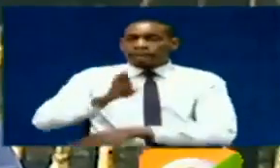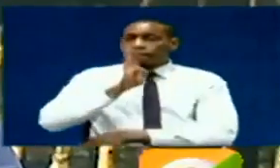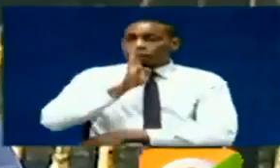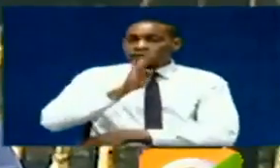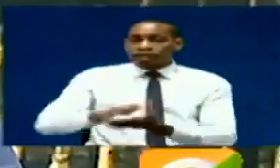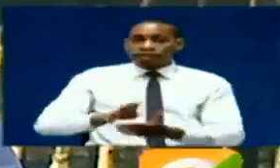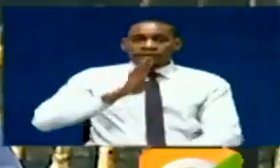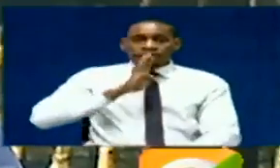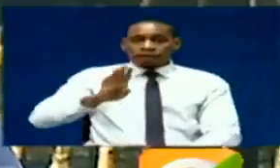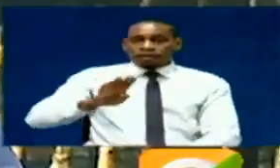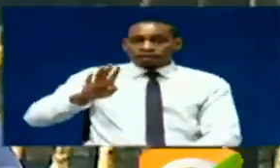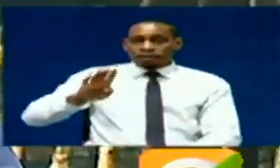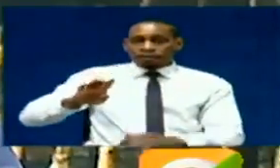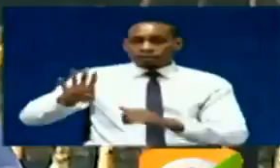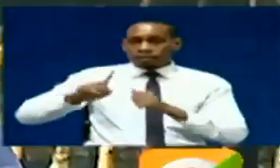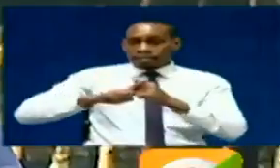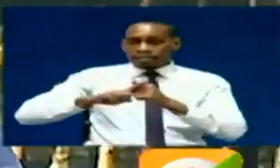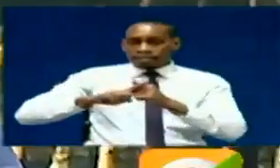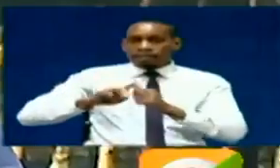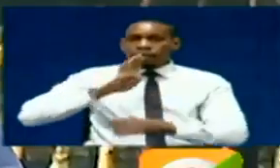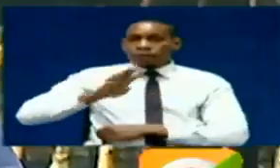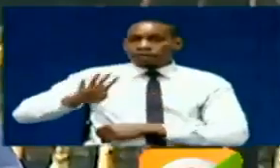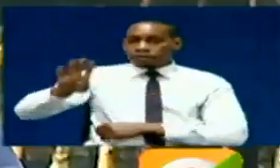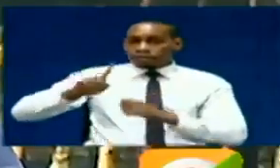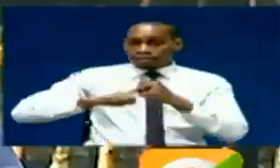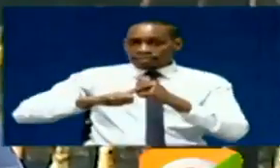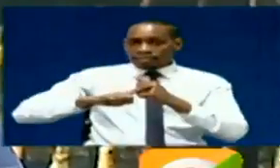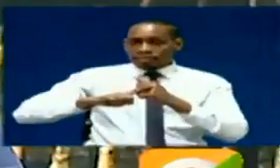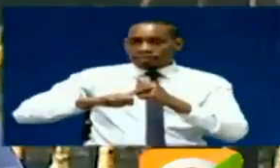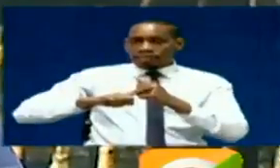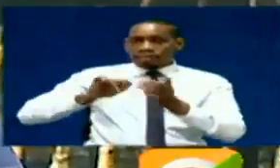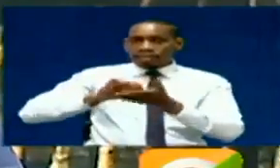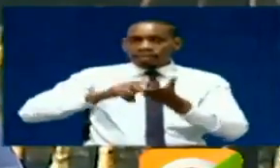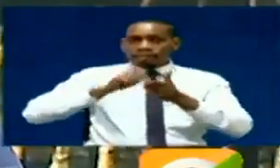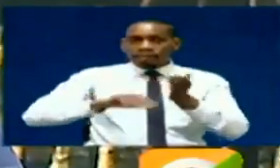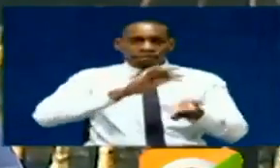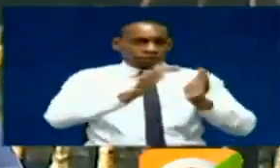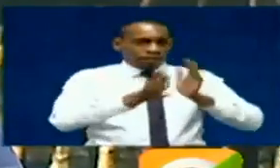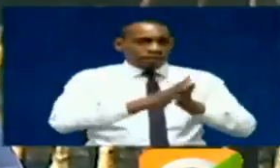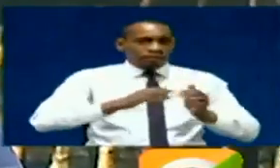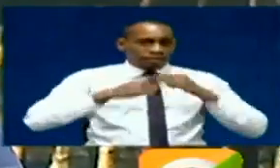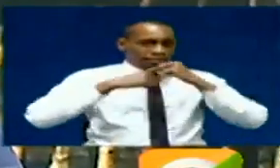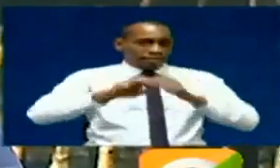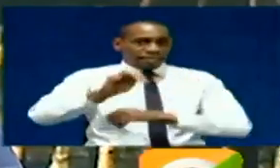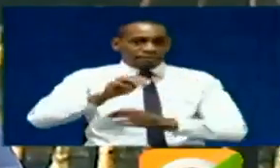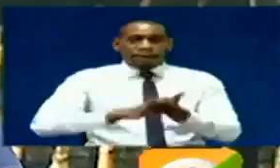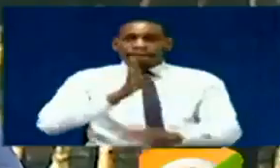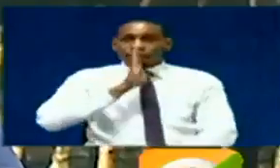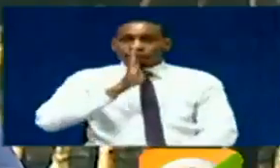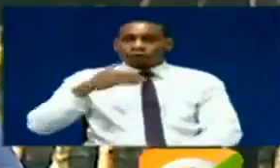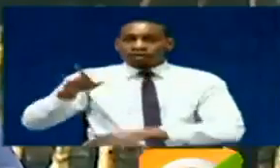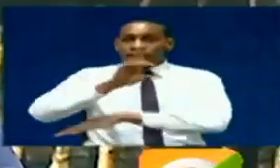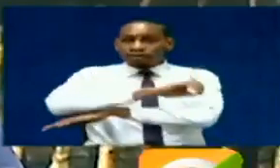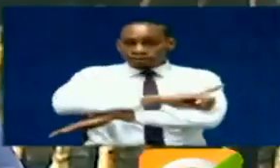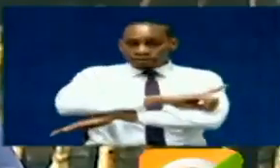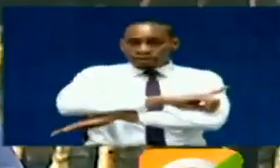446 million shillings. 446 shillings. This translates to about 600 million shillings borrowed daily